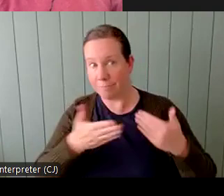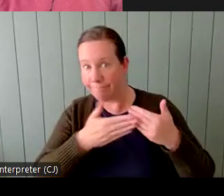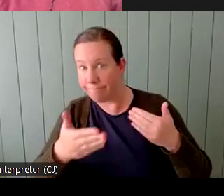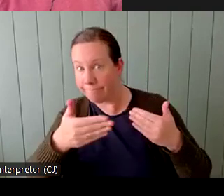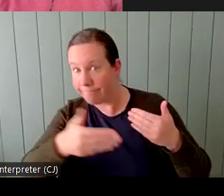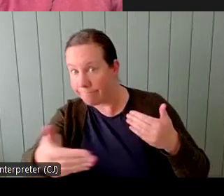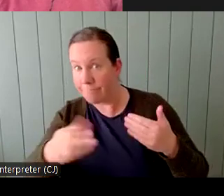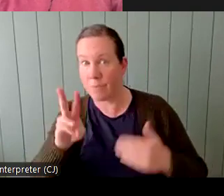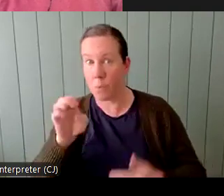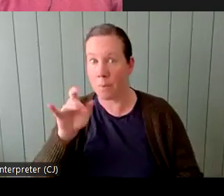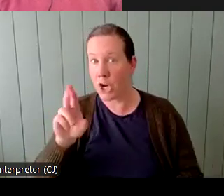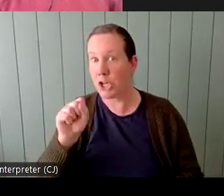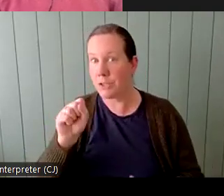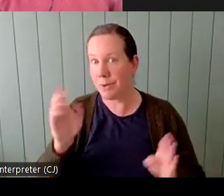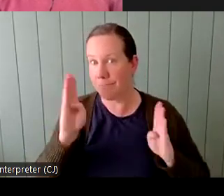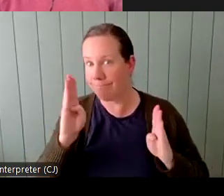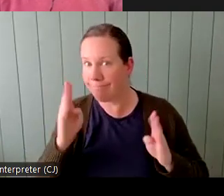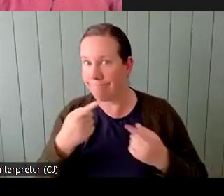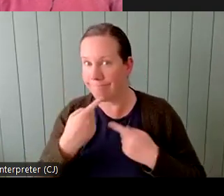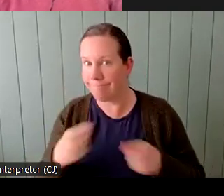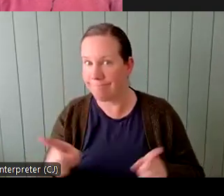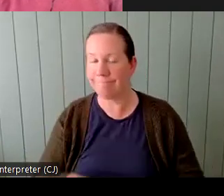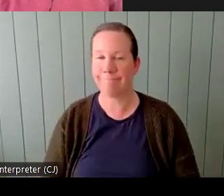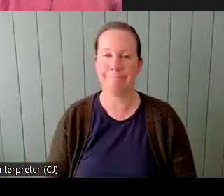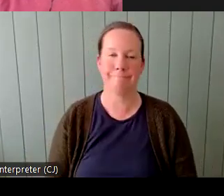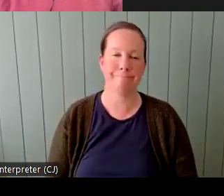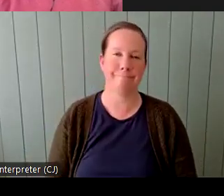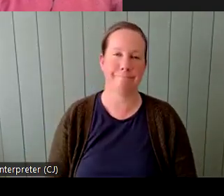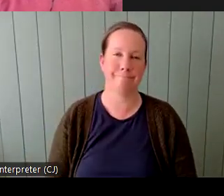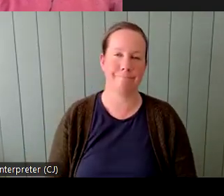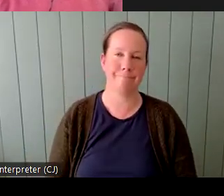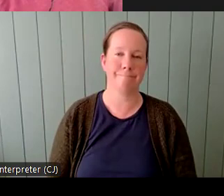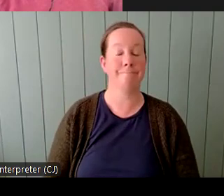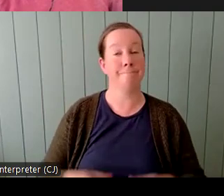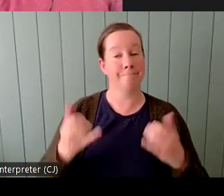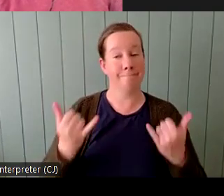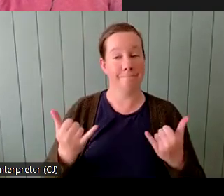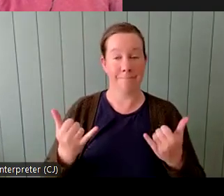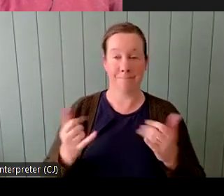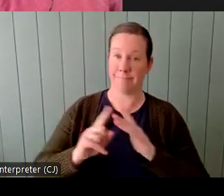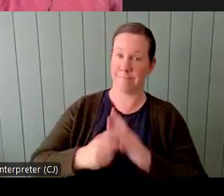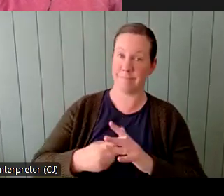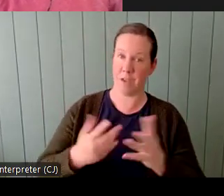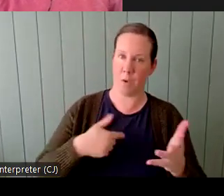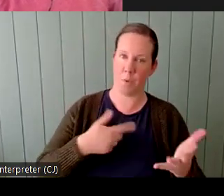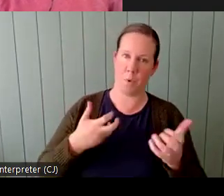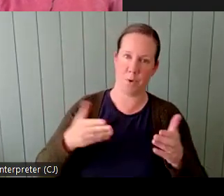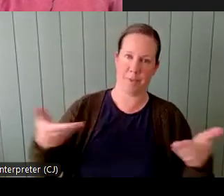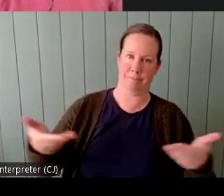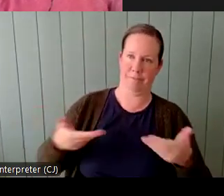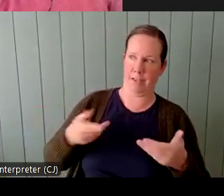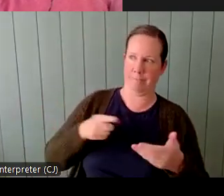join us. So to get us started, I am going to invite our panelists to introduce